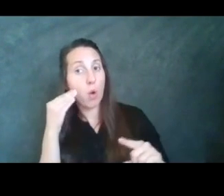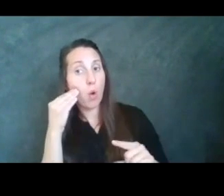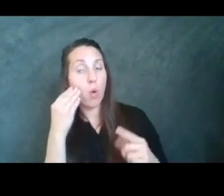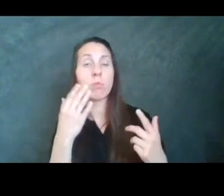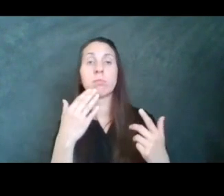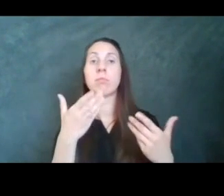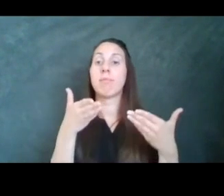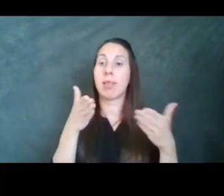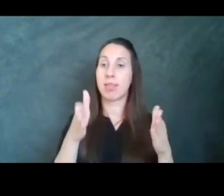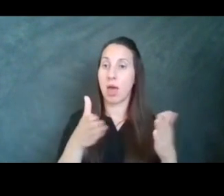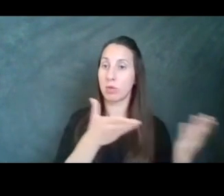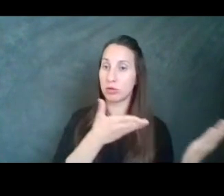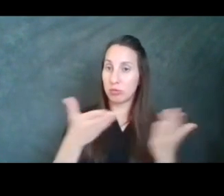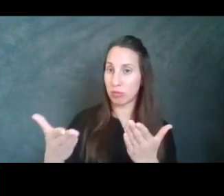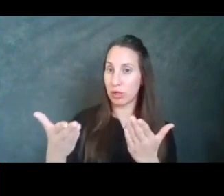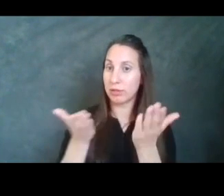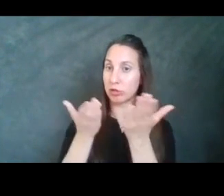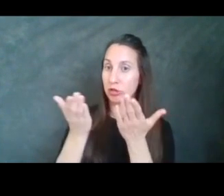support animal. Next slide.